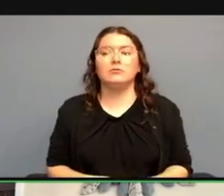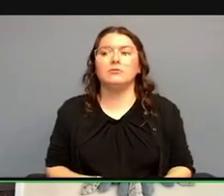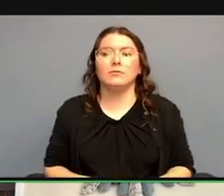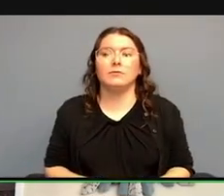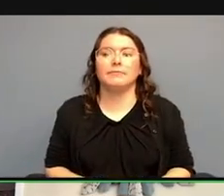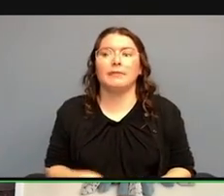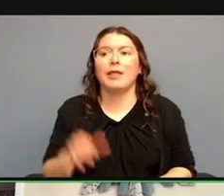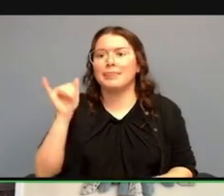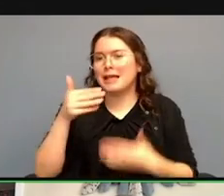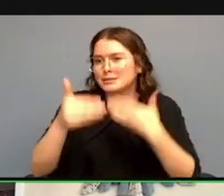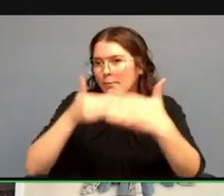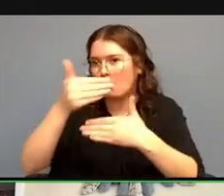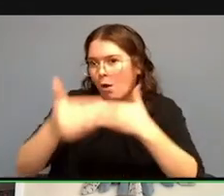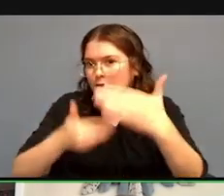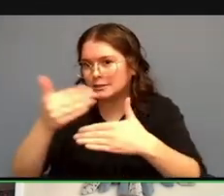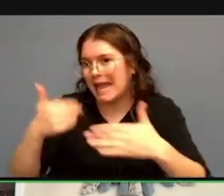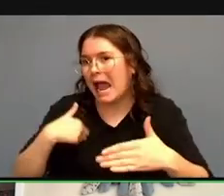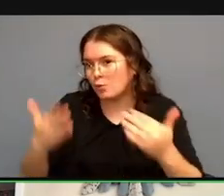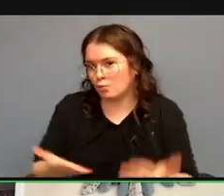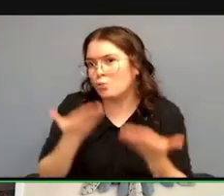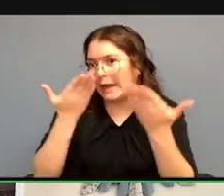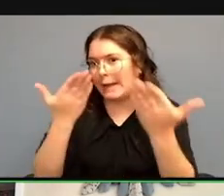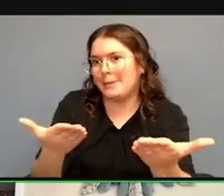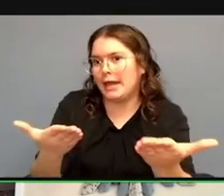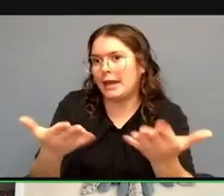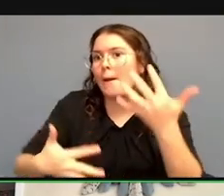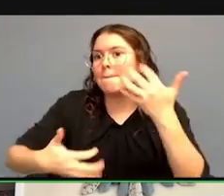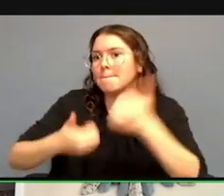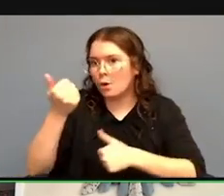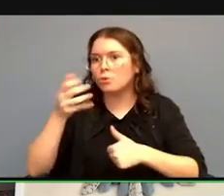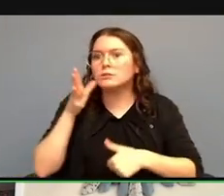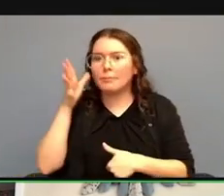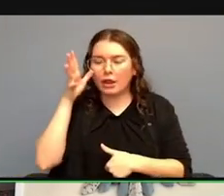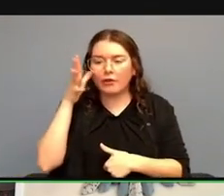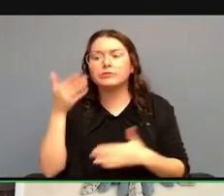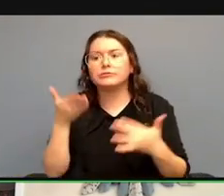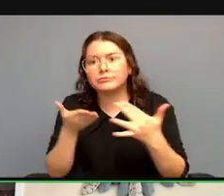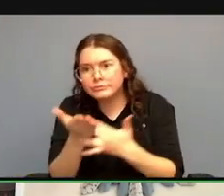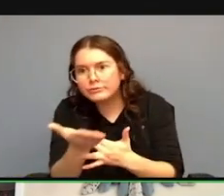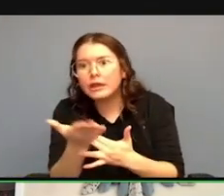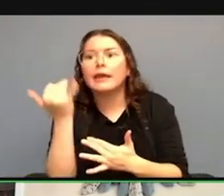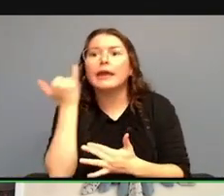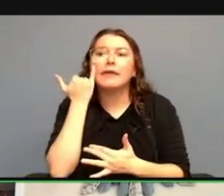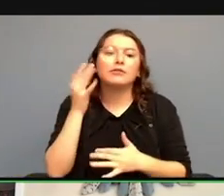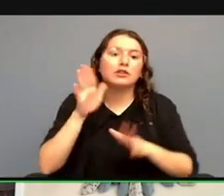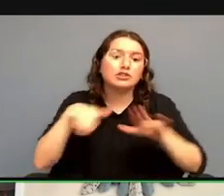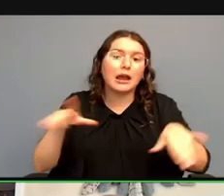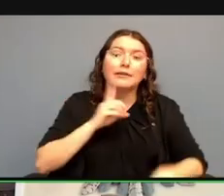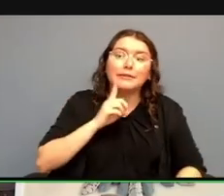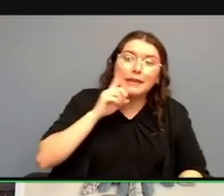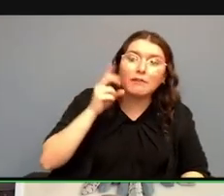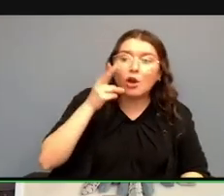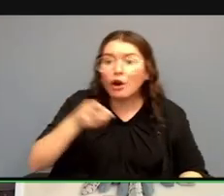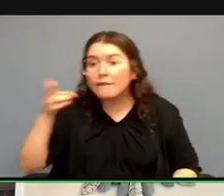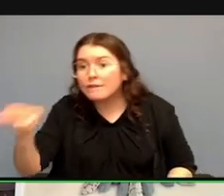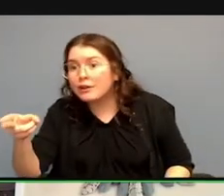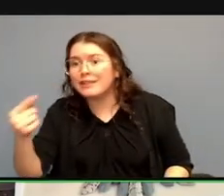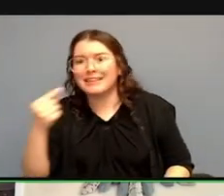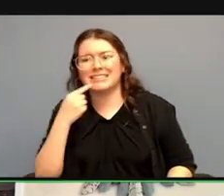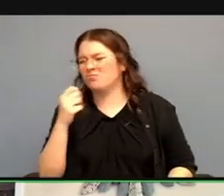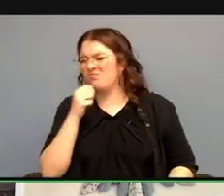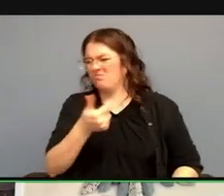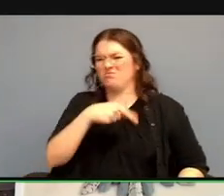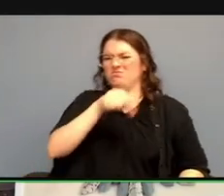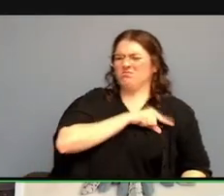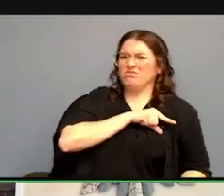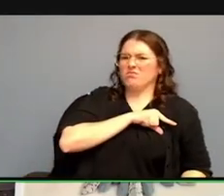the process that I would recommend most parents go through if their child who's deaf or hard of hearing is found